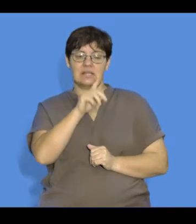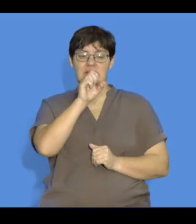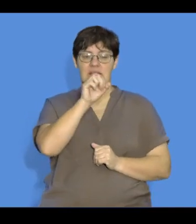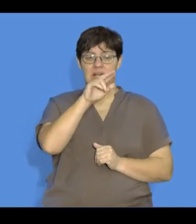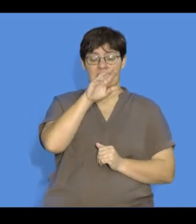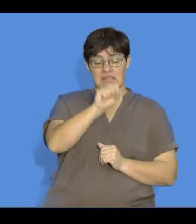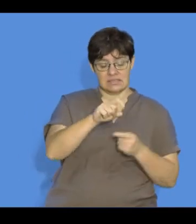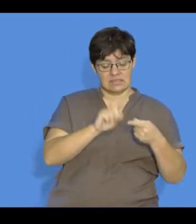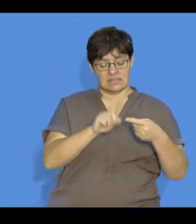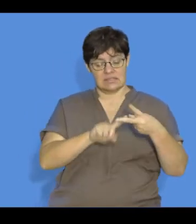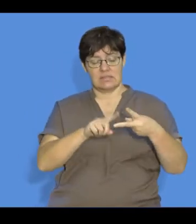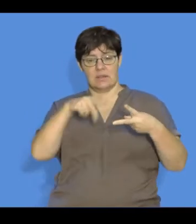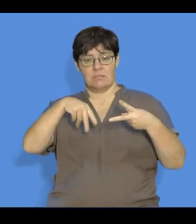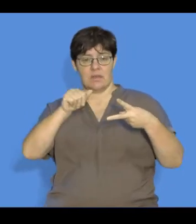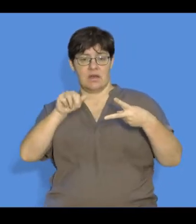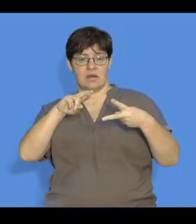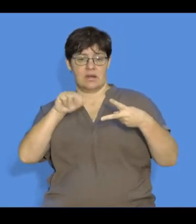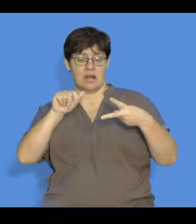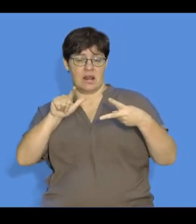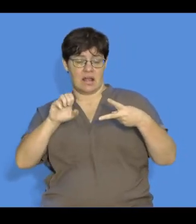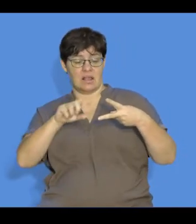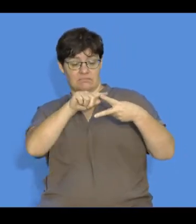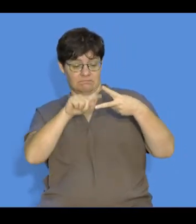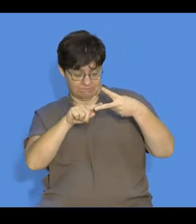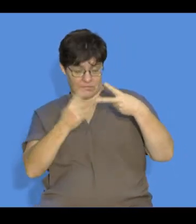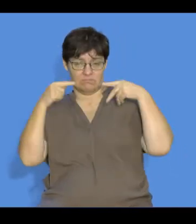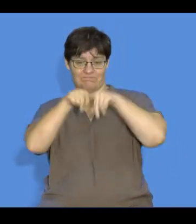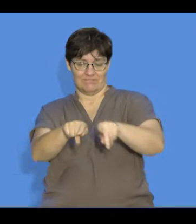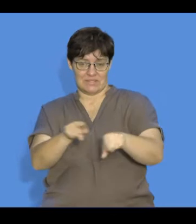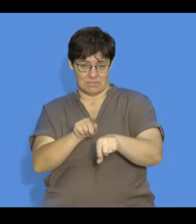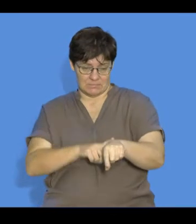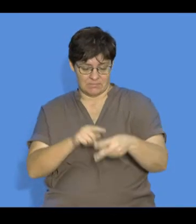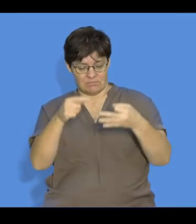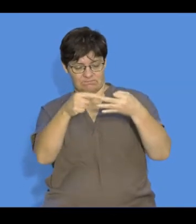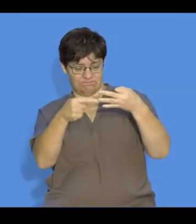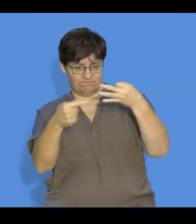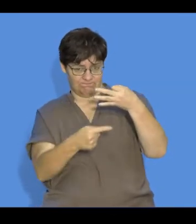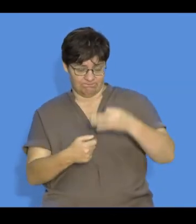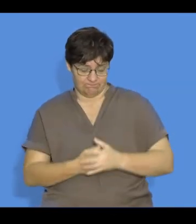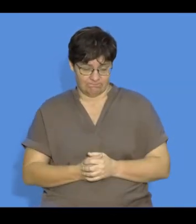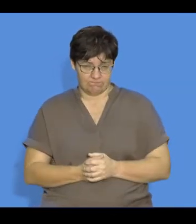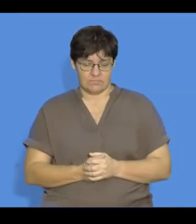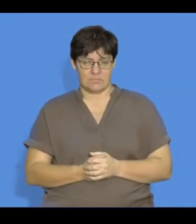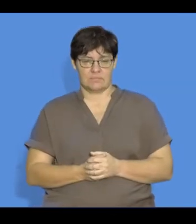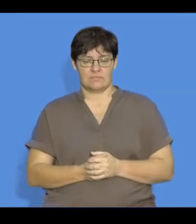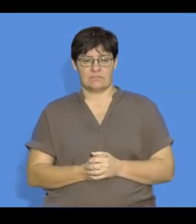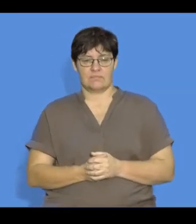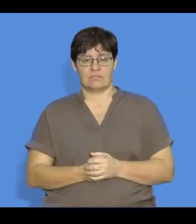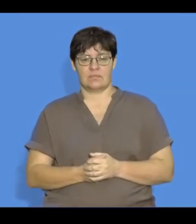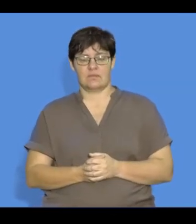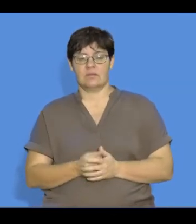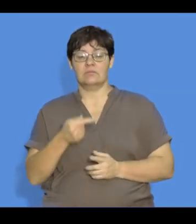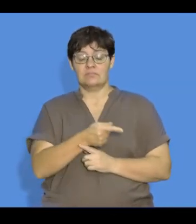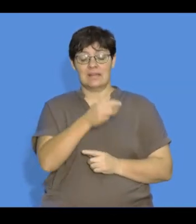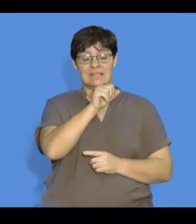parallel, and a combination of these two, which is a series parallel circuit. Right, so in a series